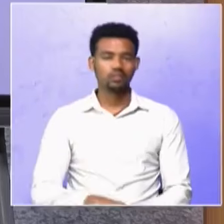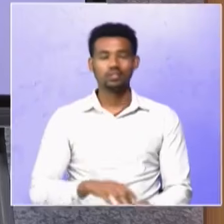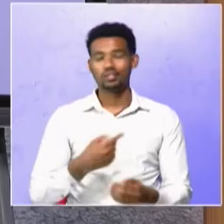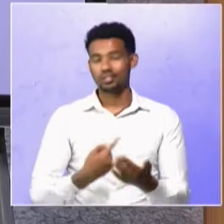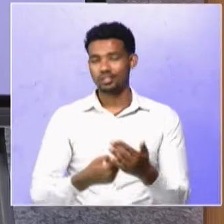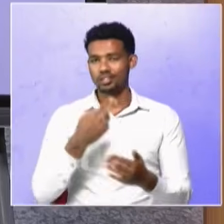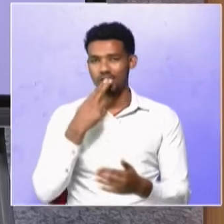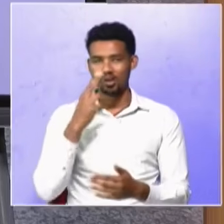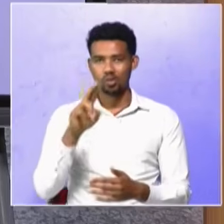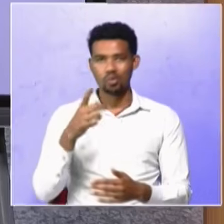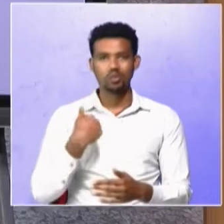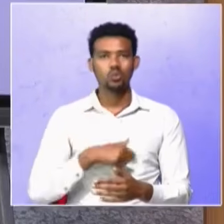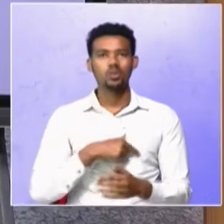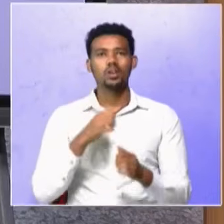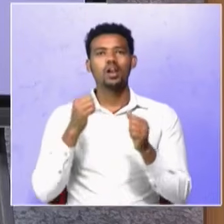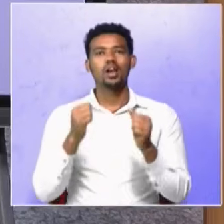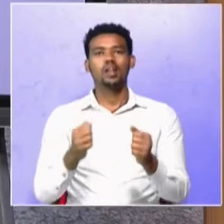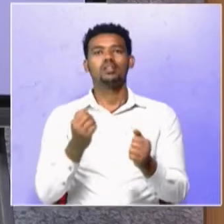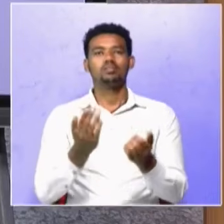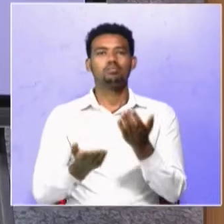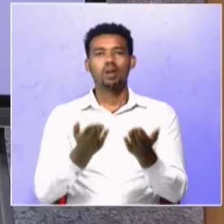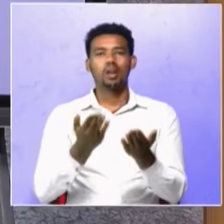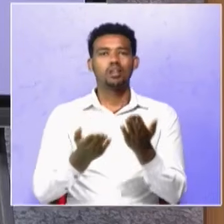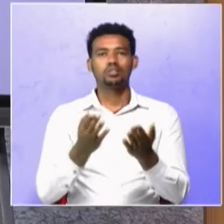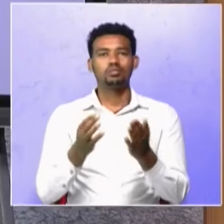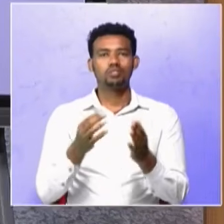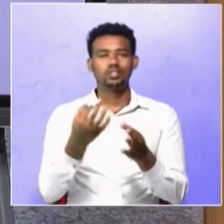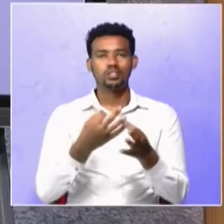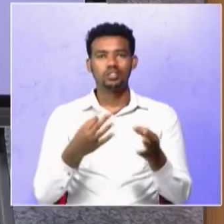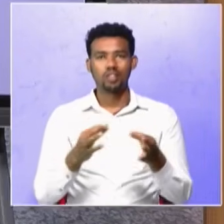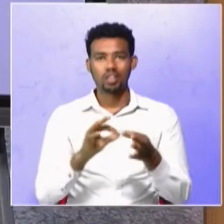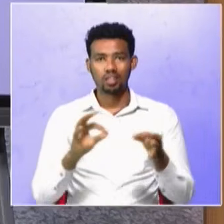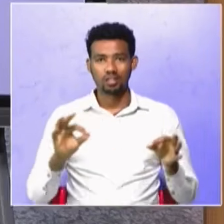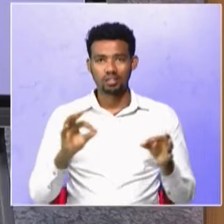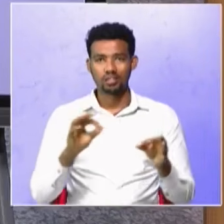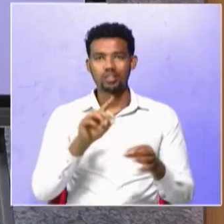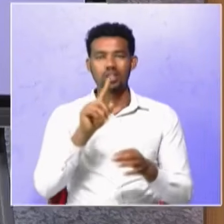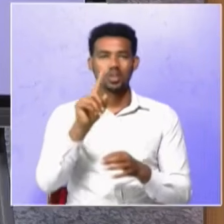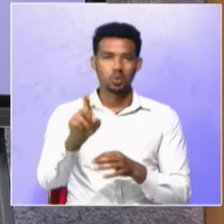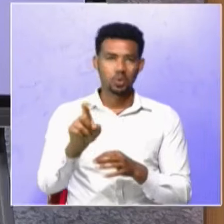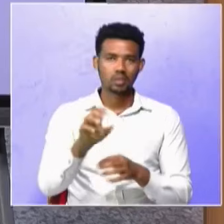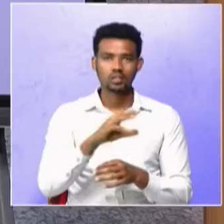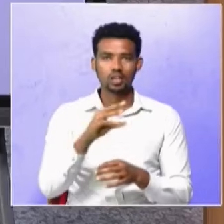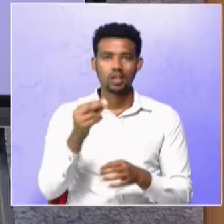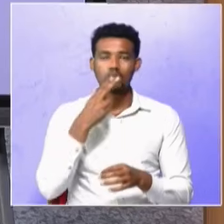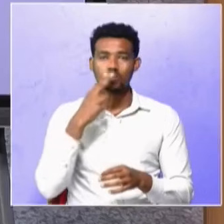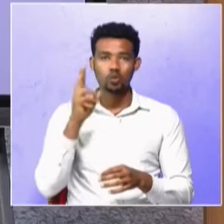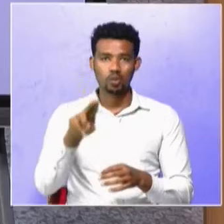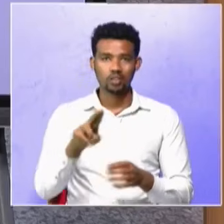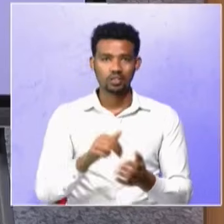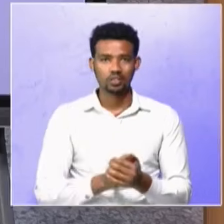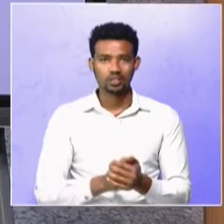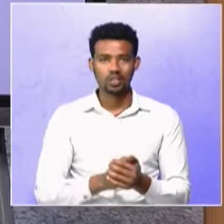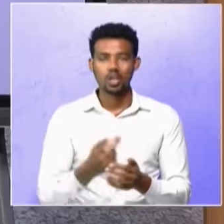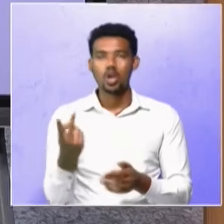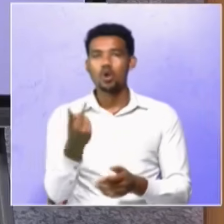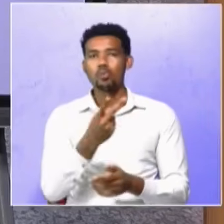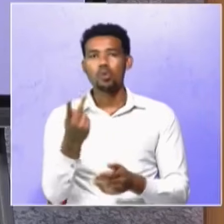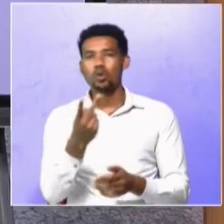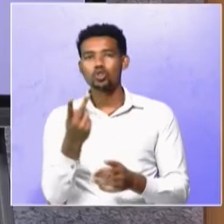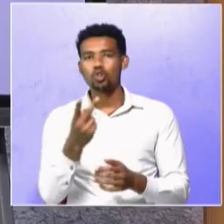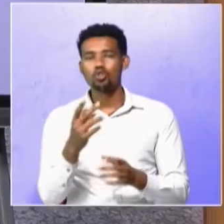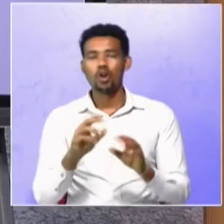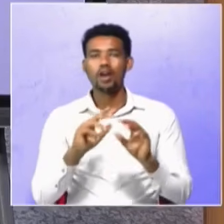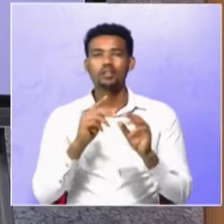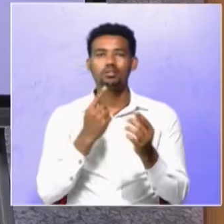command. We can use imperative sentence to show request and sometimes commanded. Both of are